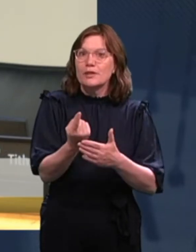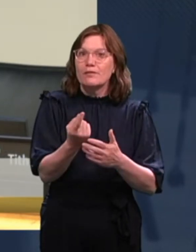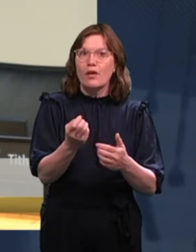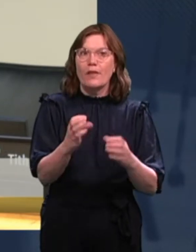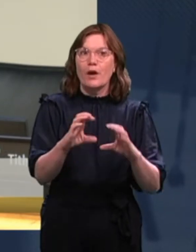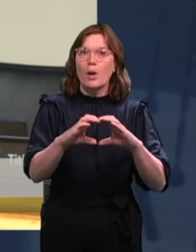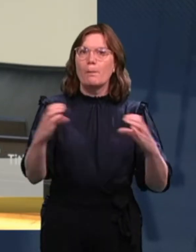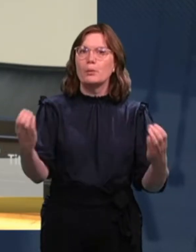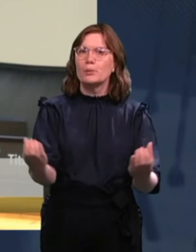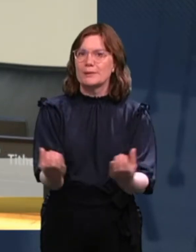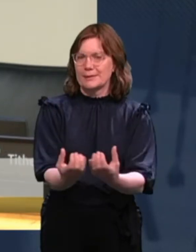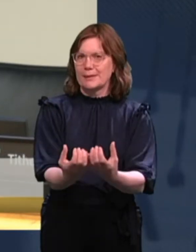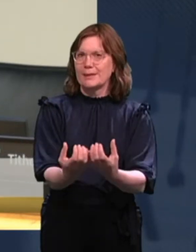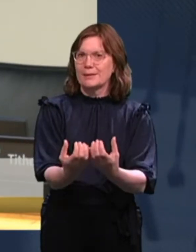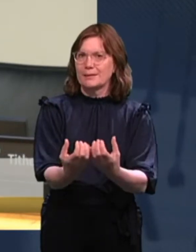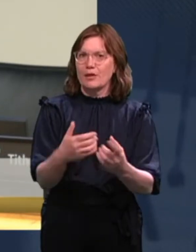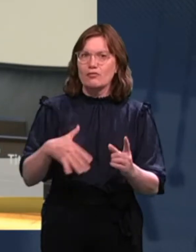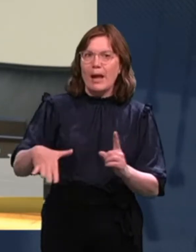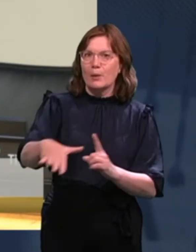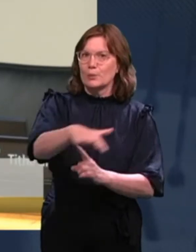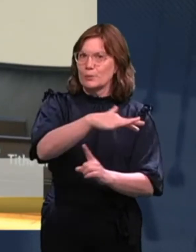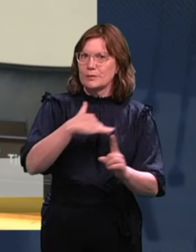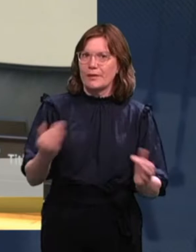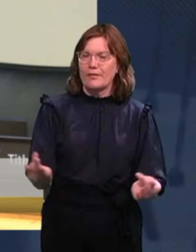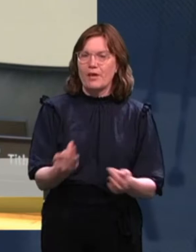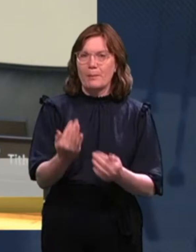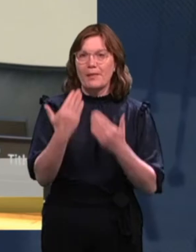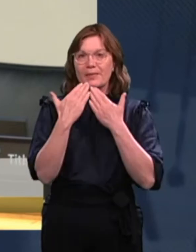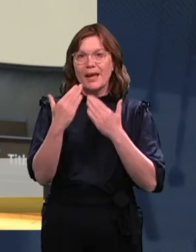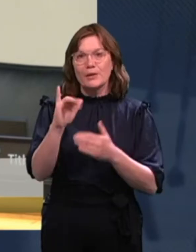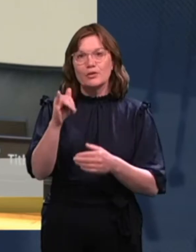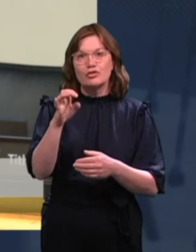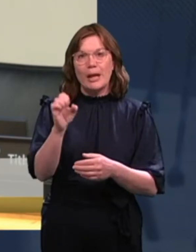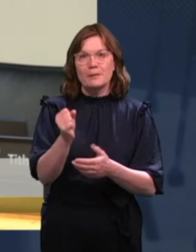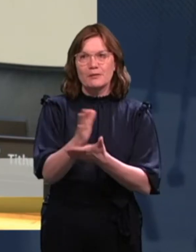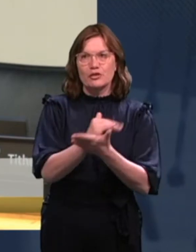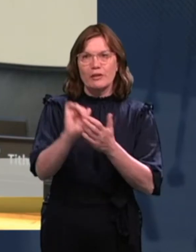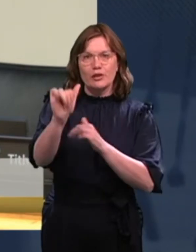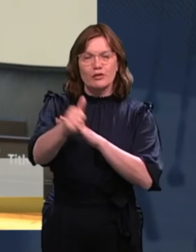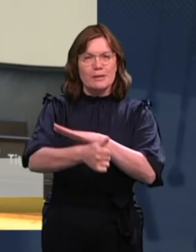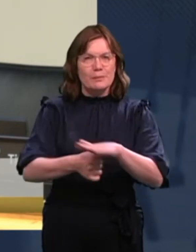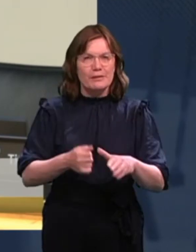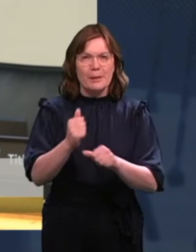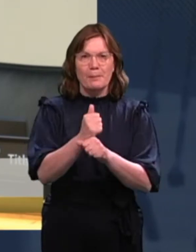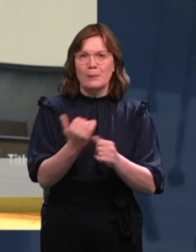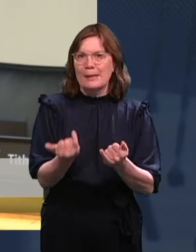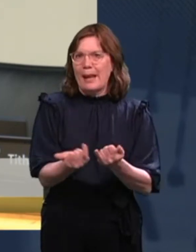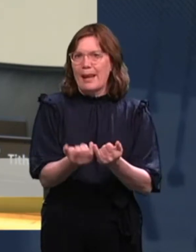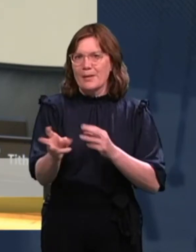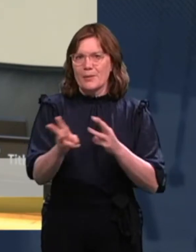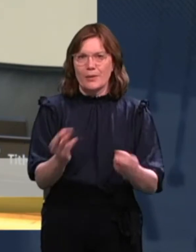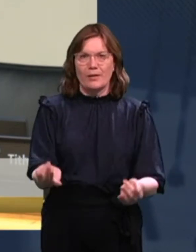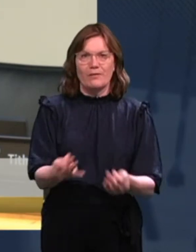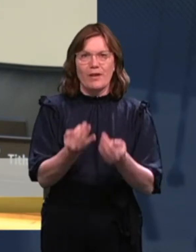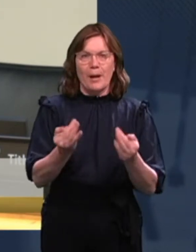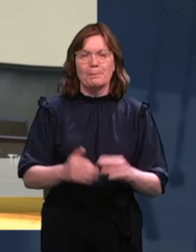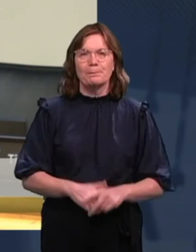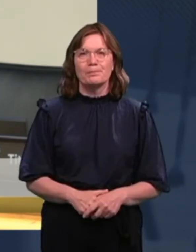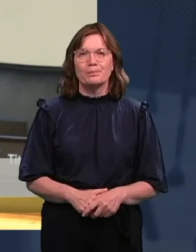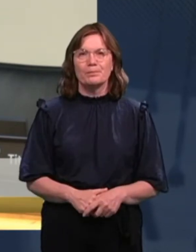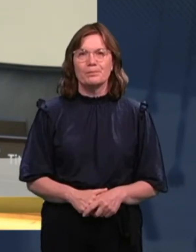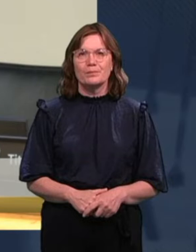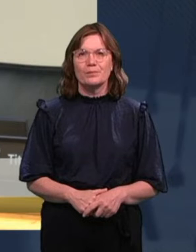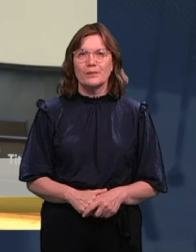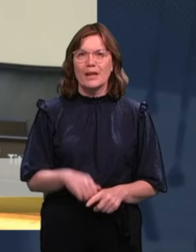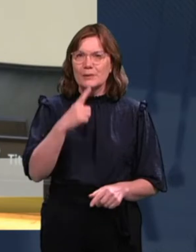And James, thanks for sharing your experiences of working on a farm. I'm just wondering if you could tell us about how that worked, like a